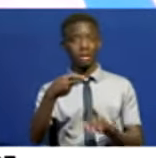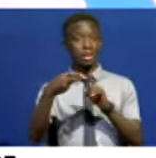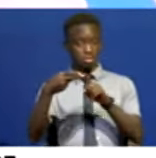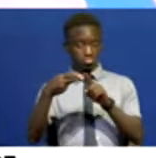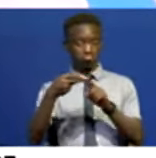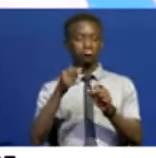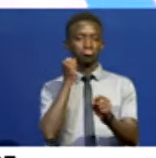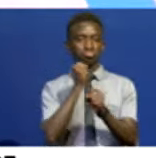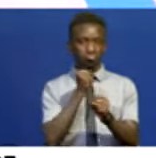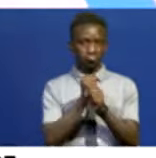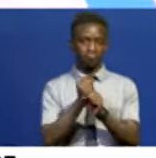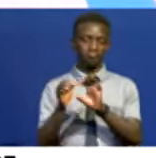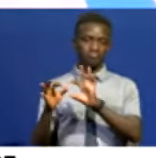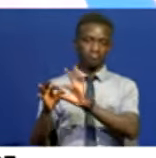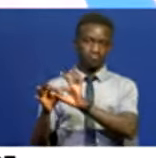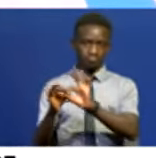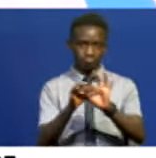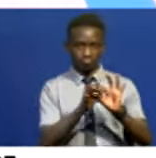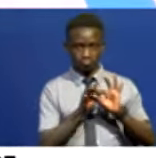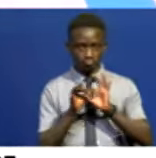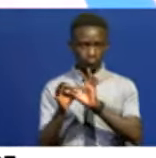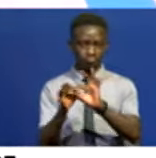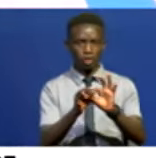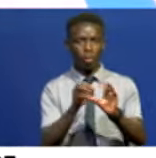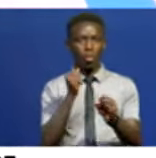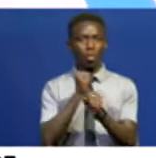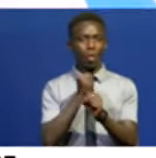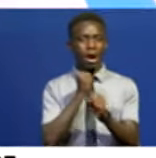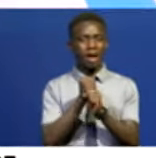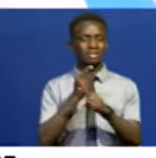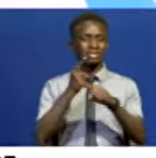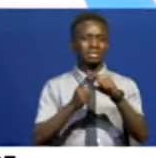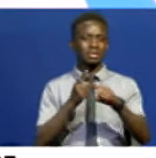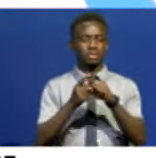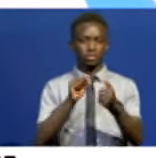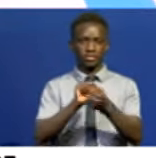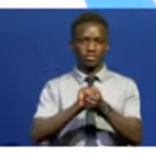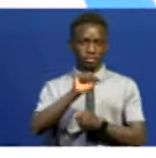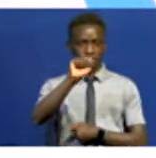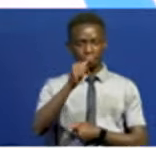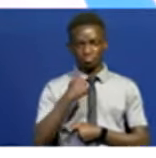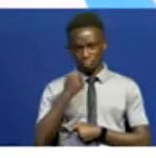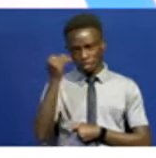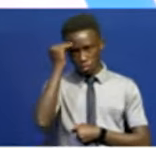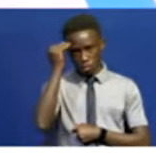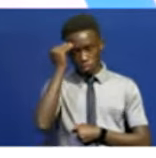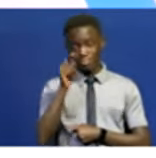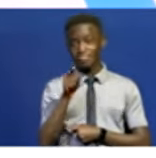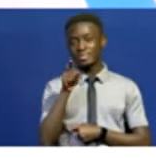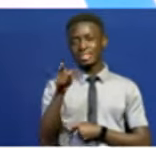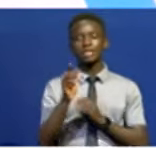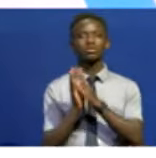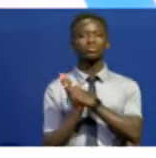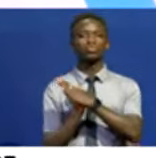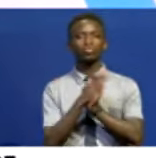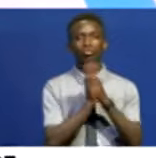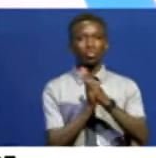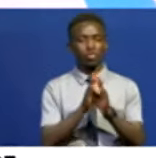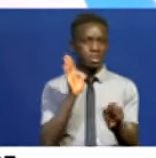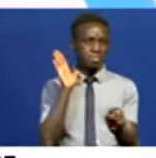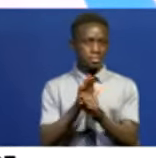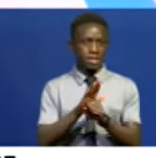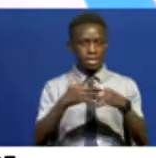been working for 15 years. And I know that is the story of many